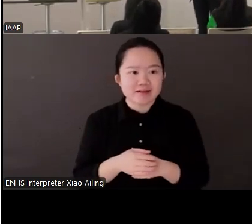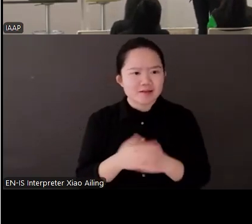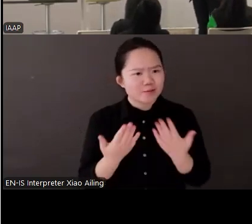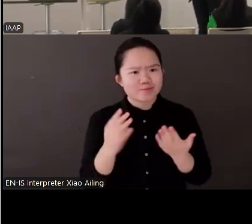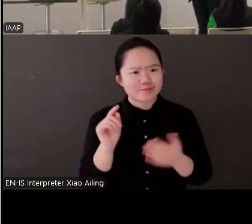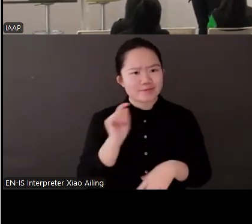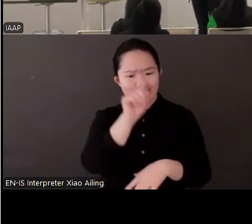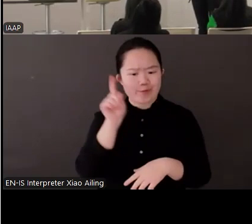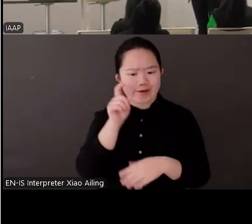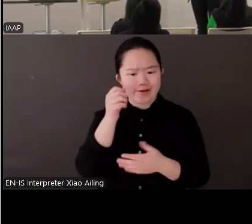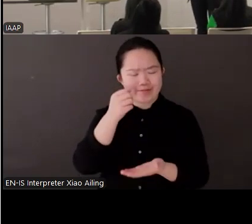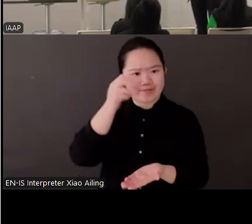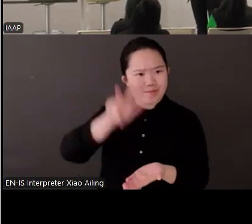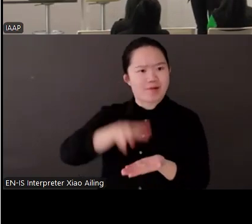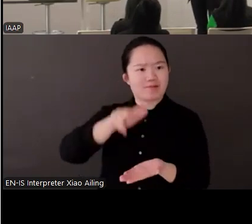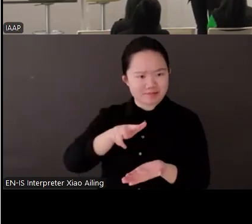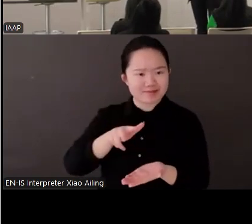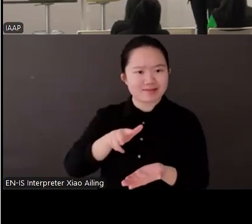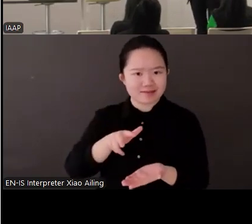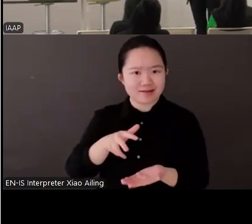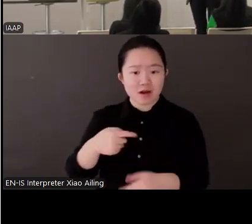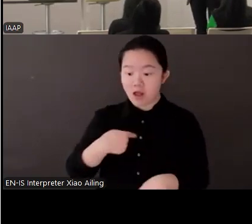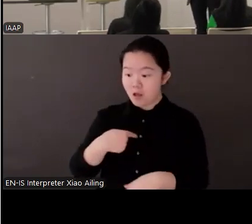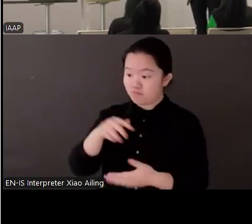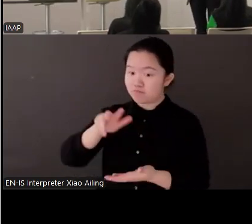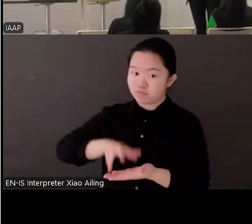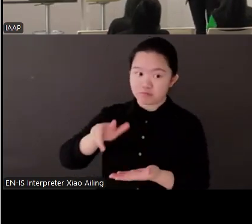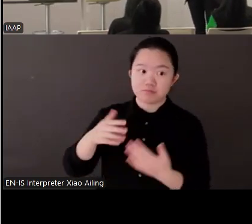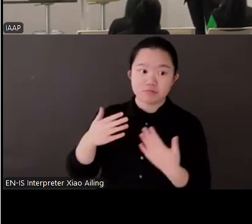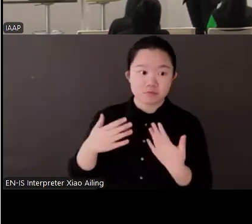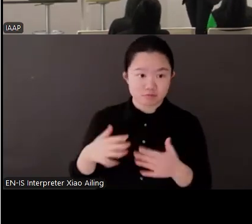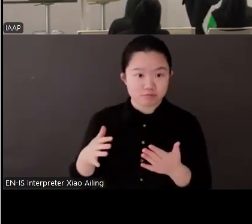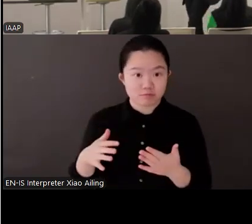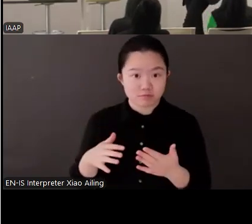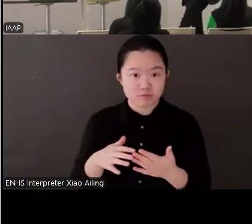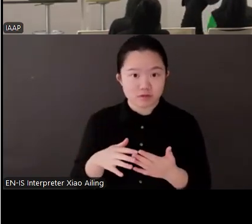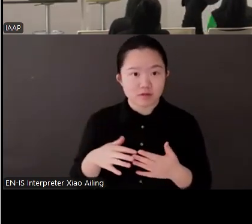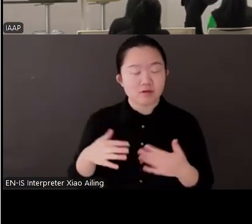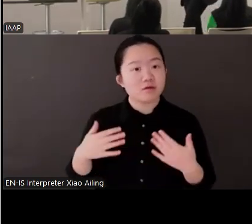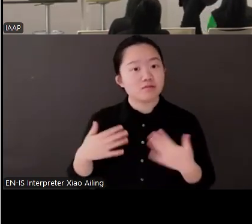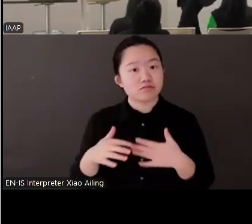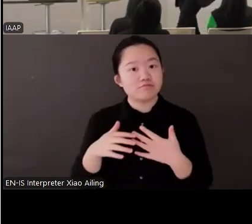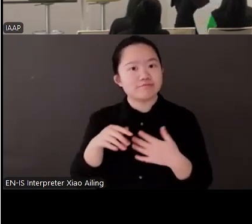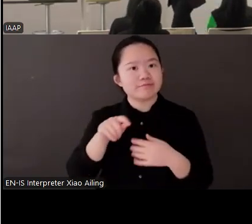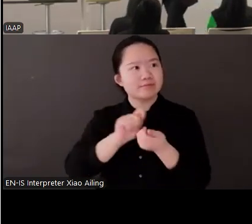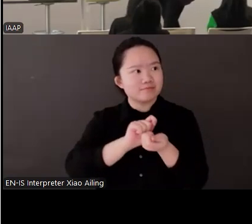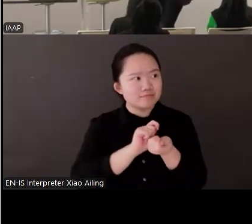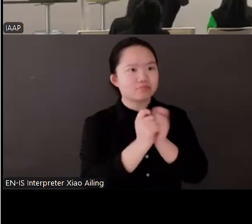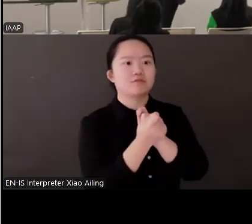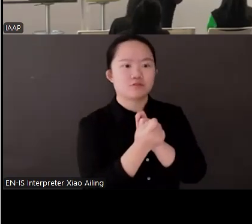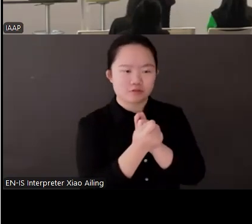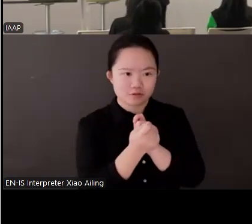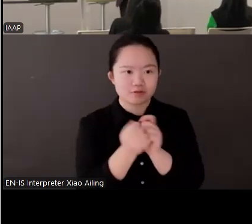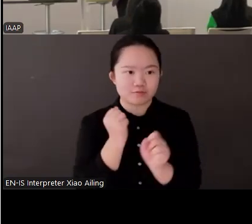got certified. It was a game changer because before I was certified, I was one